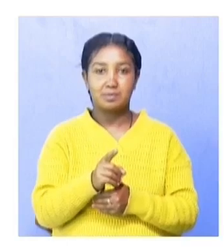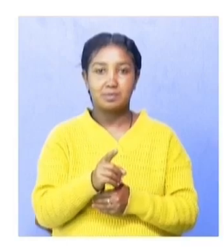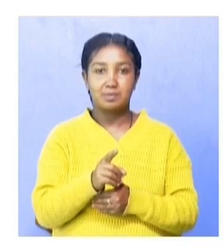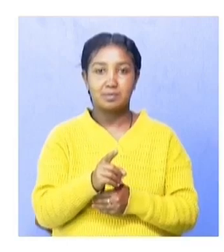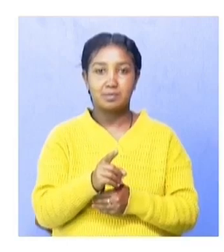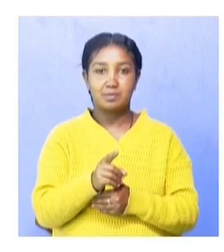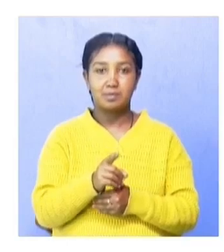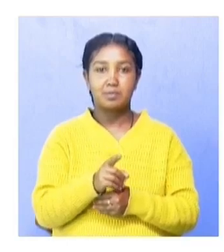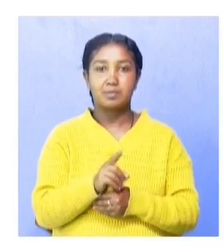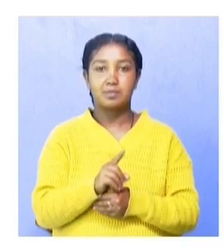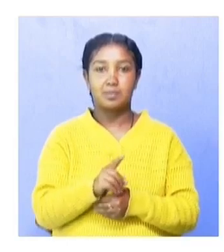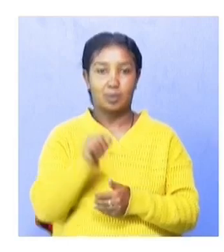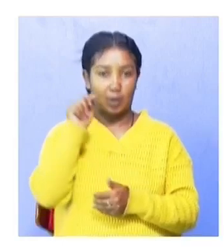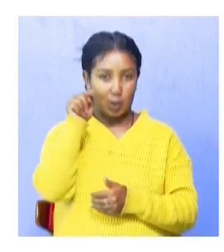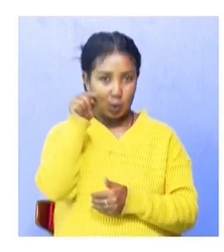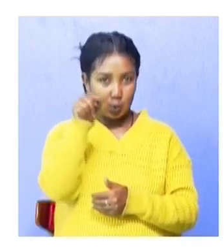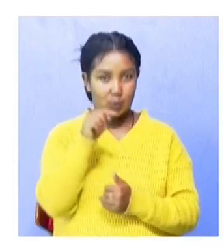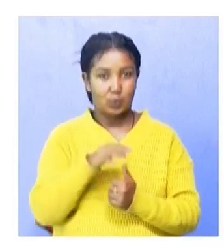what? You.